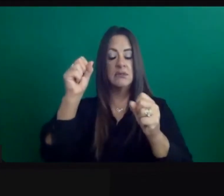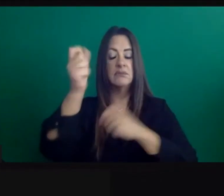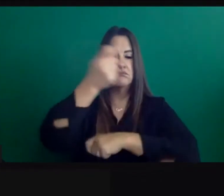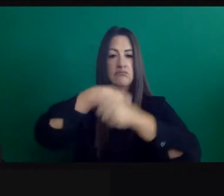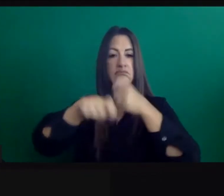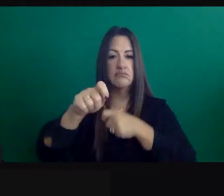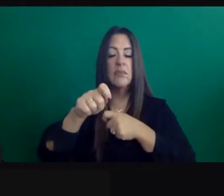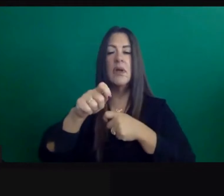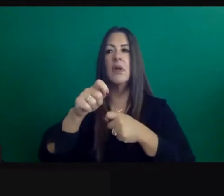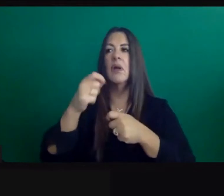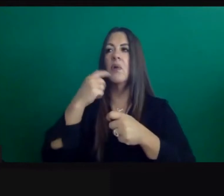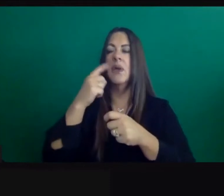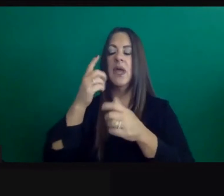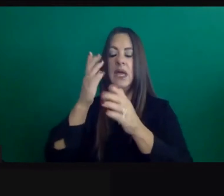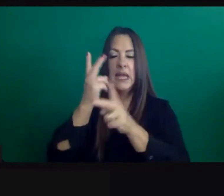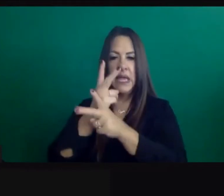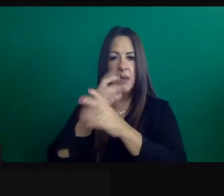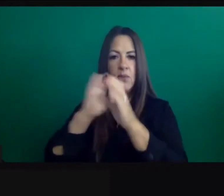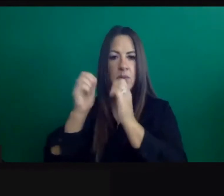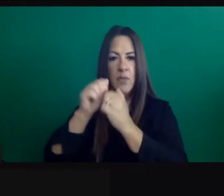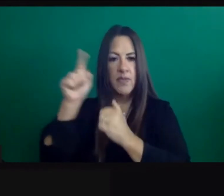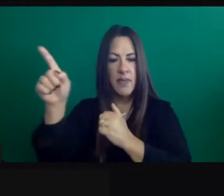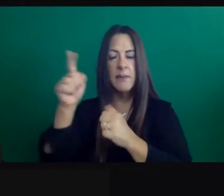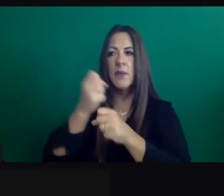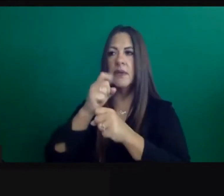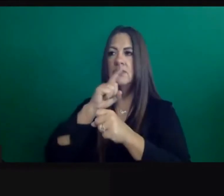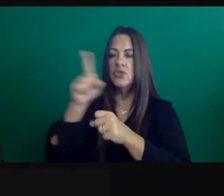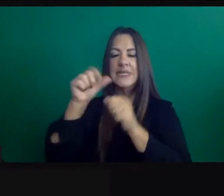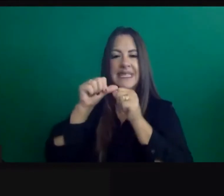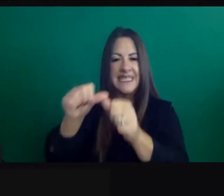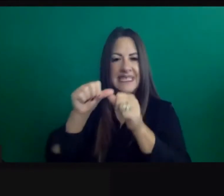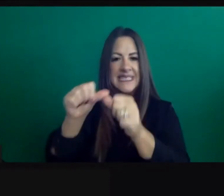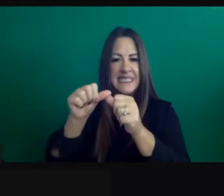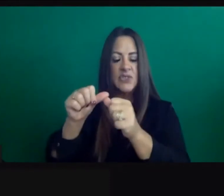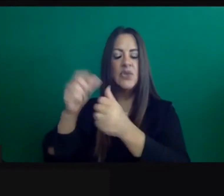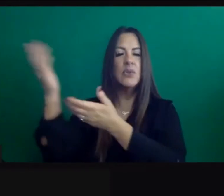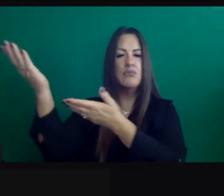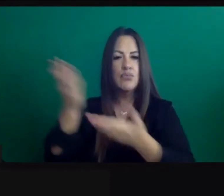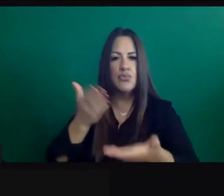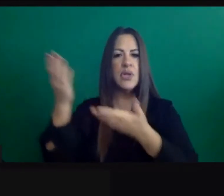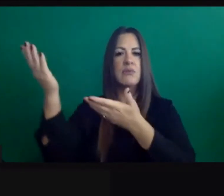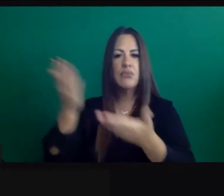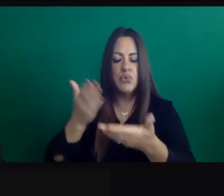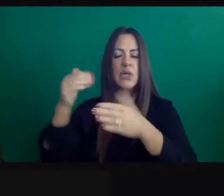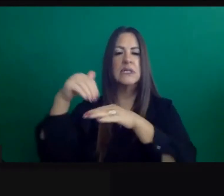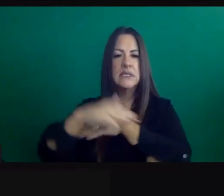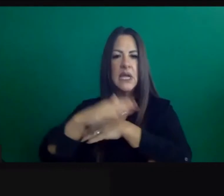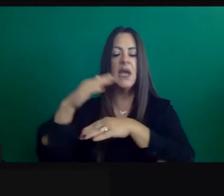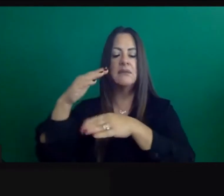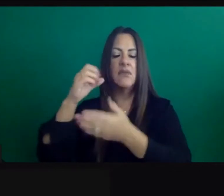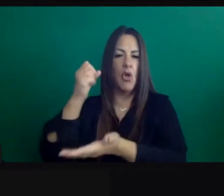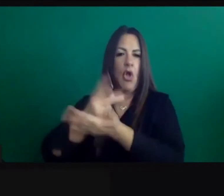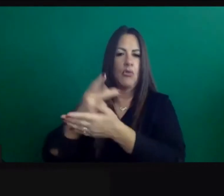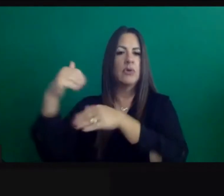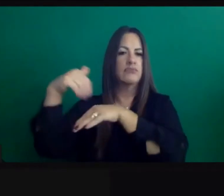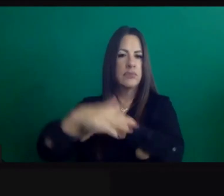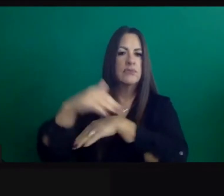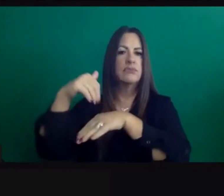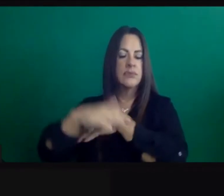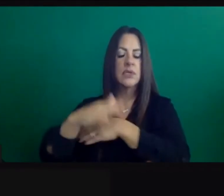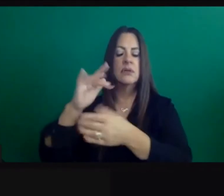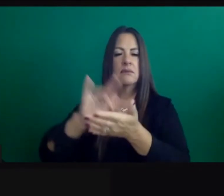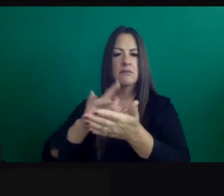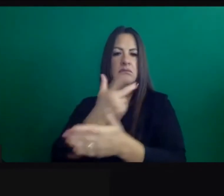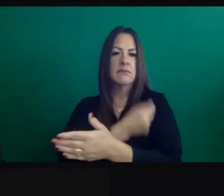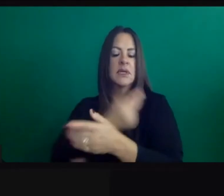we can get into the state of California to allow us to continue moving quickly around the goal that as soon as vaccine comes into